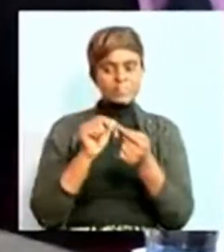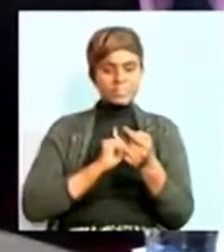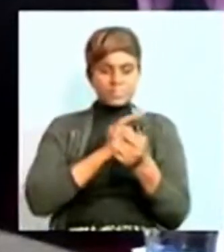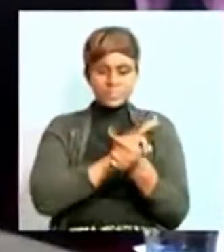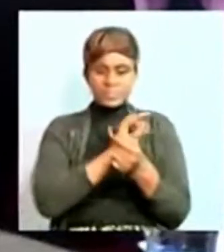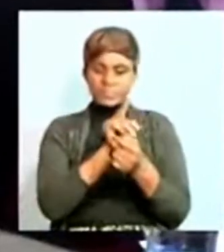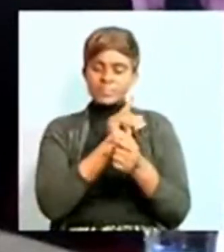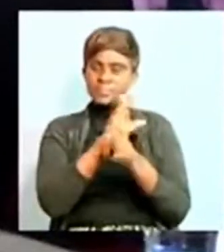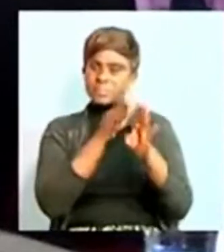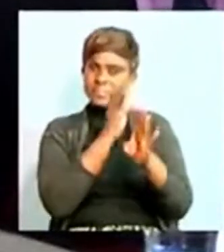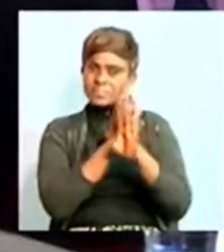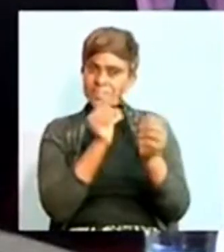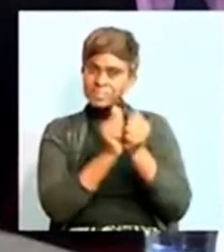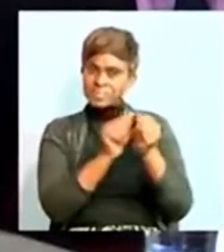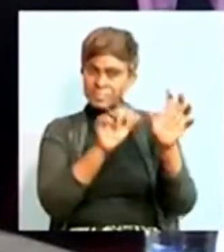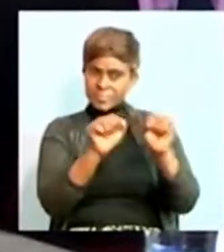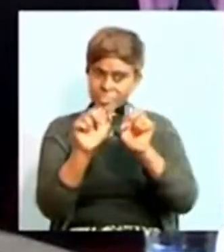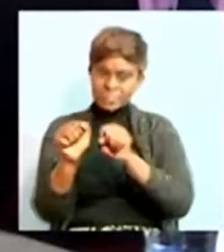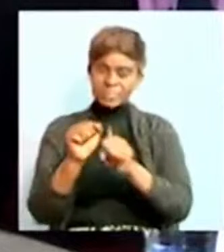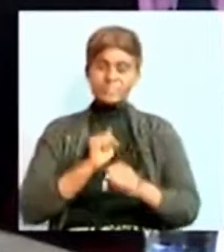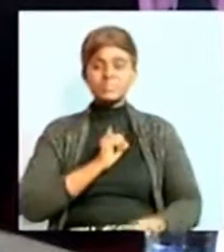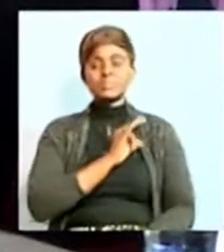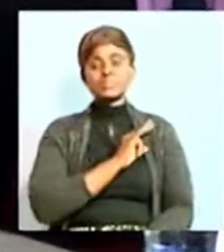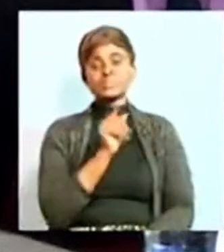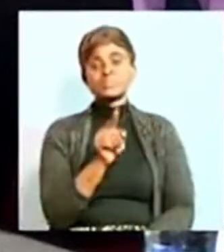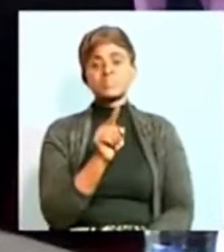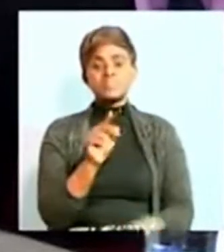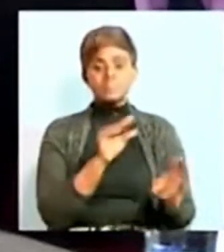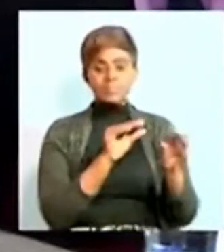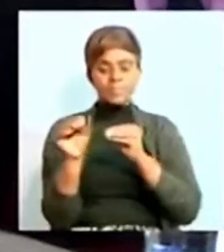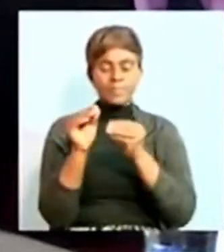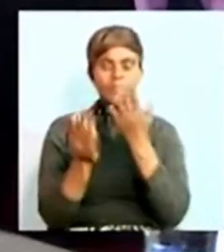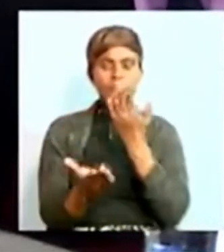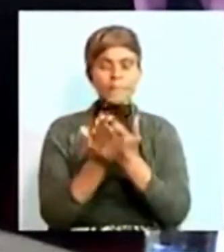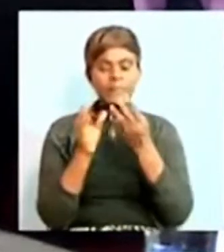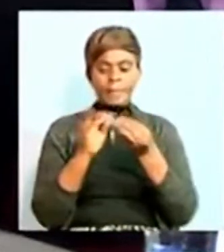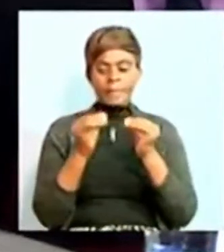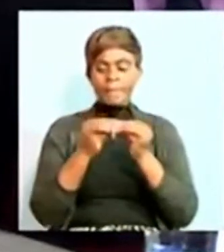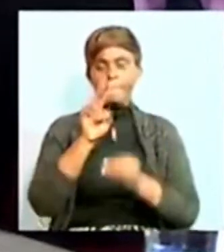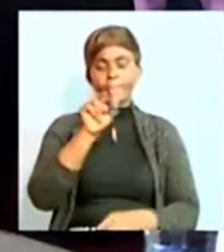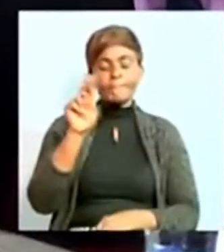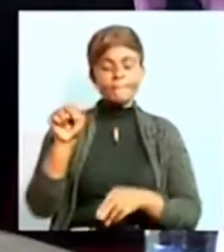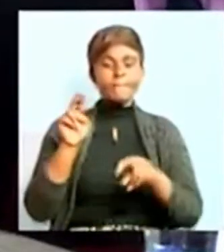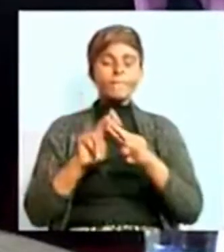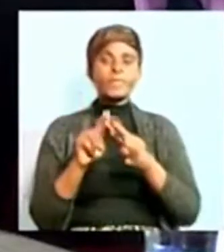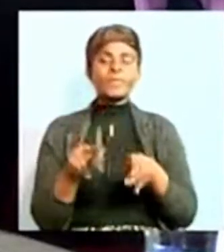in relation to confirmation of staff. Can move on to Appendix 22, Chair.